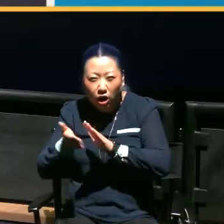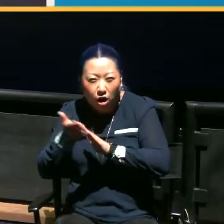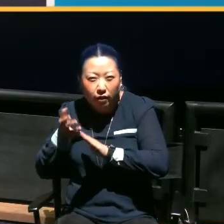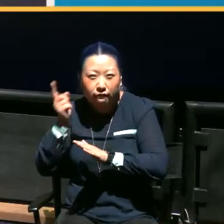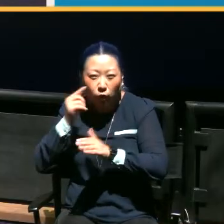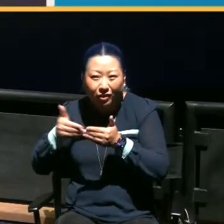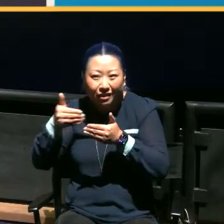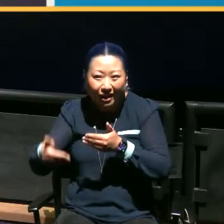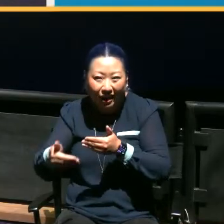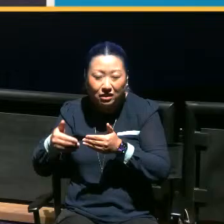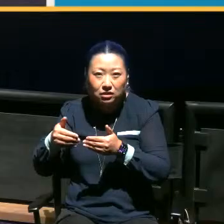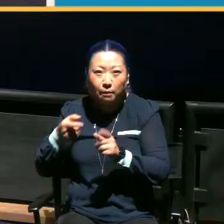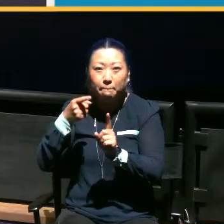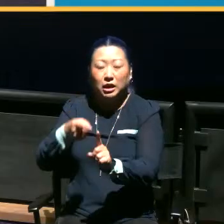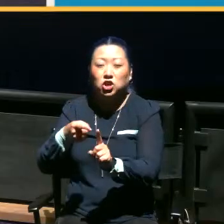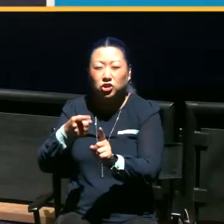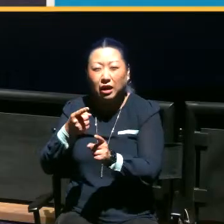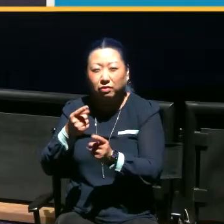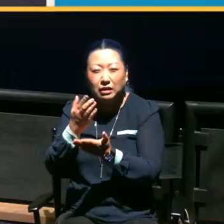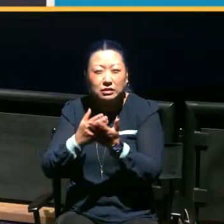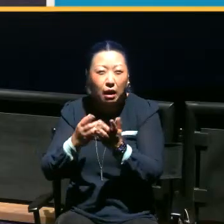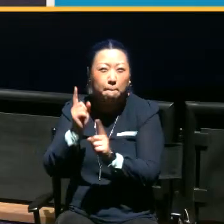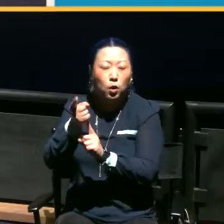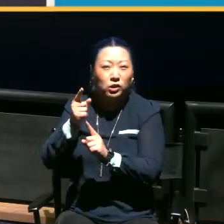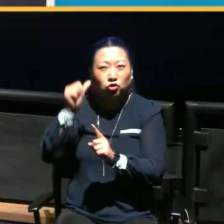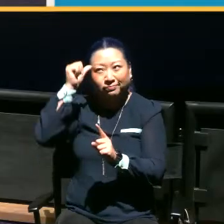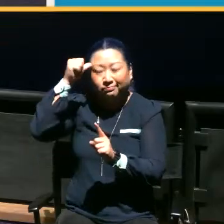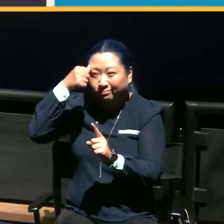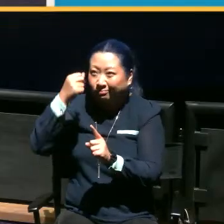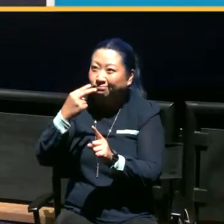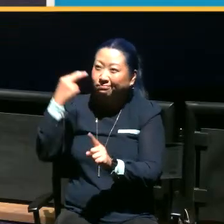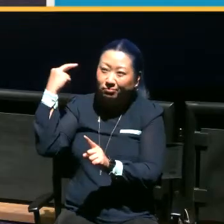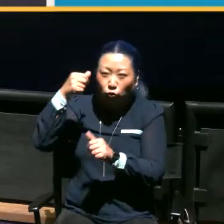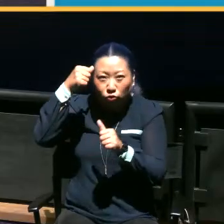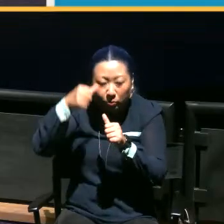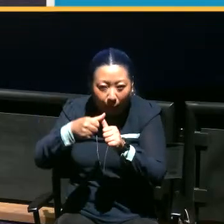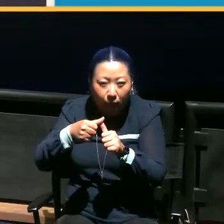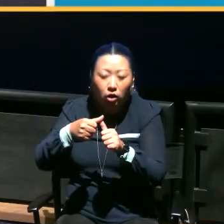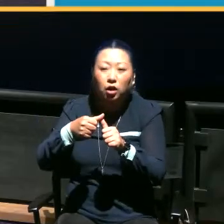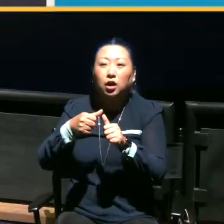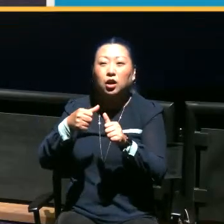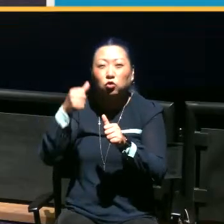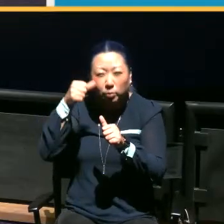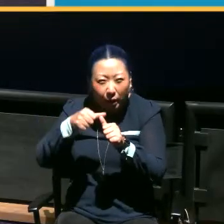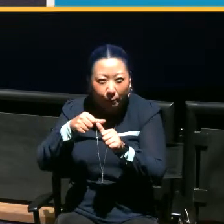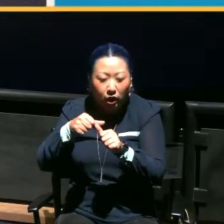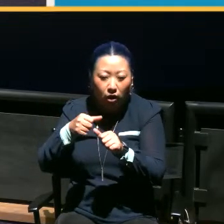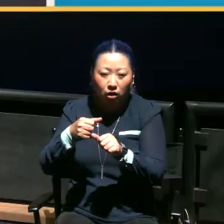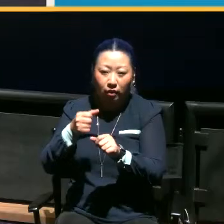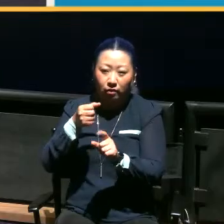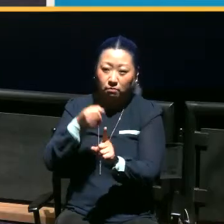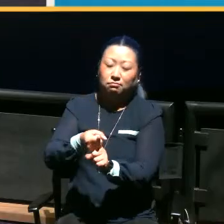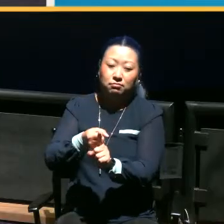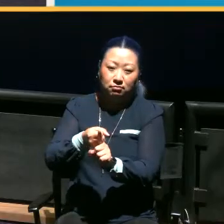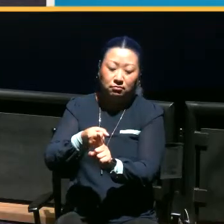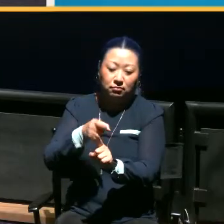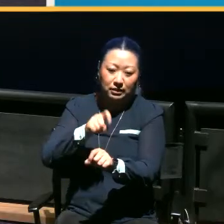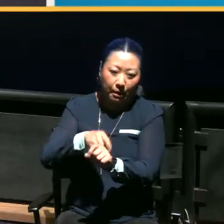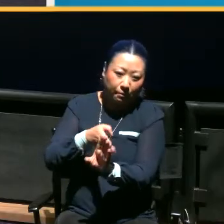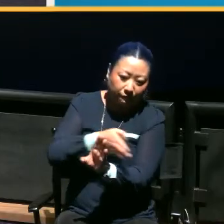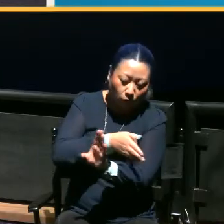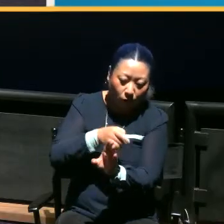in your life that just kind of stand out, like there's a time before and a time after. And this was one of them for me. John and